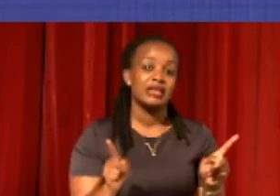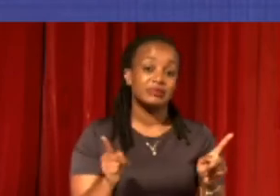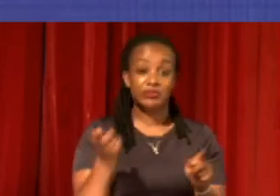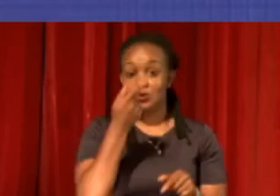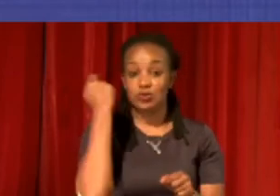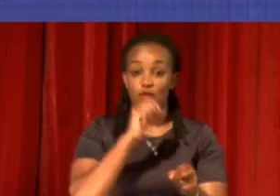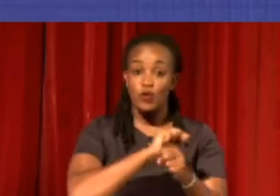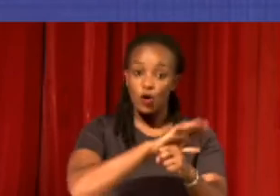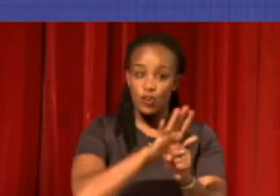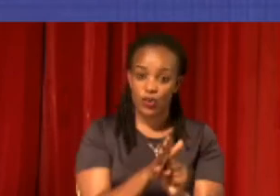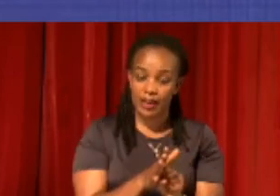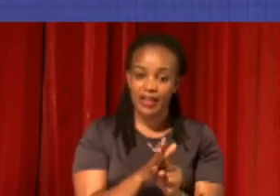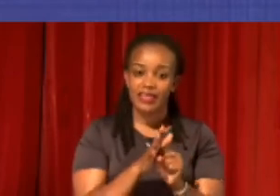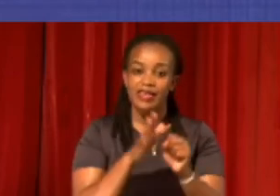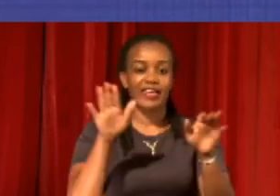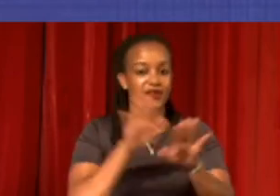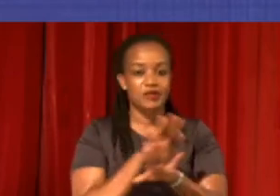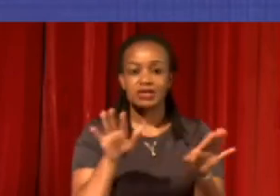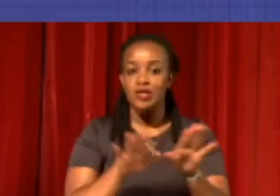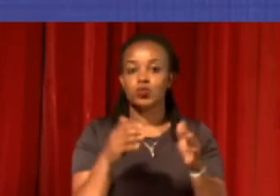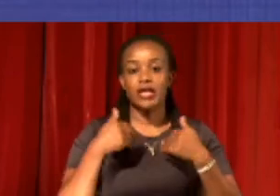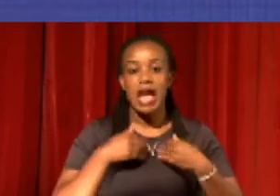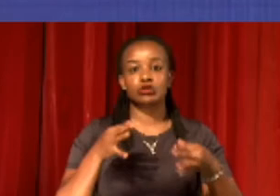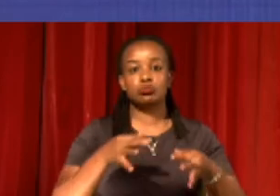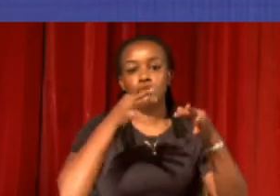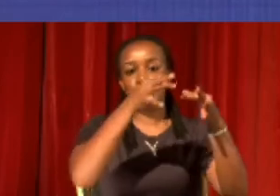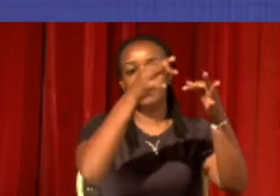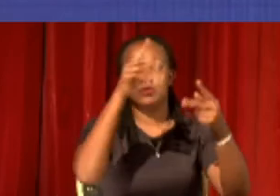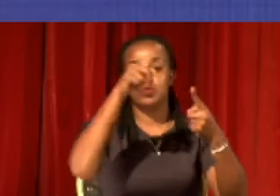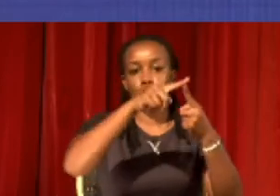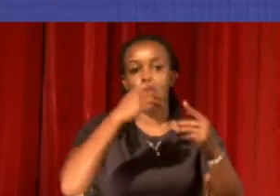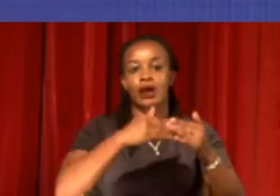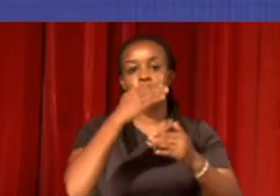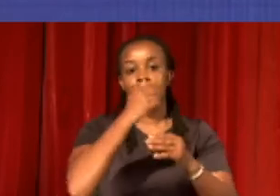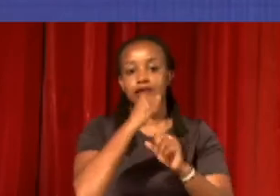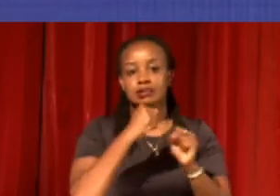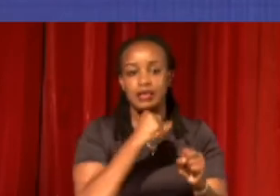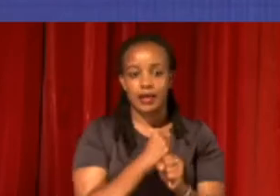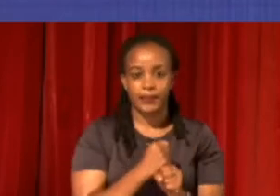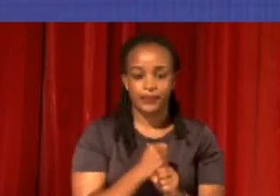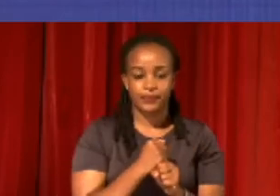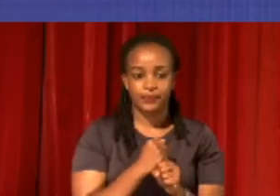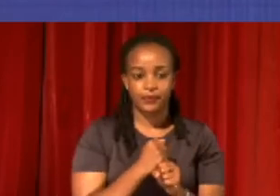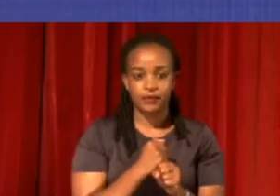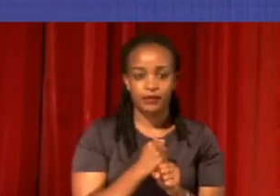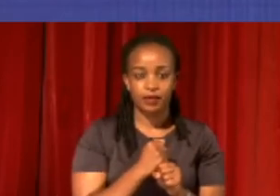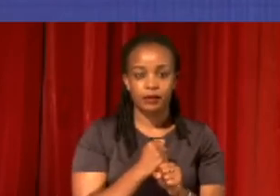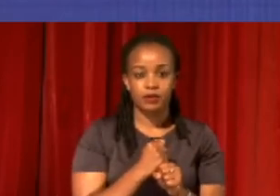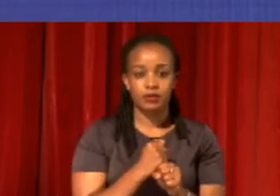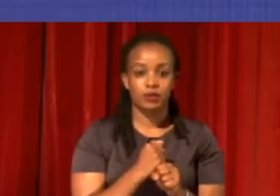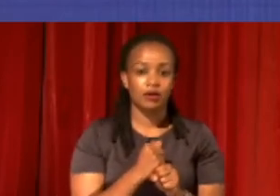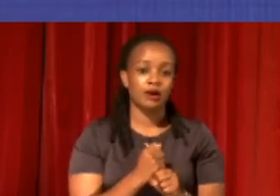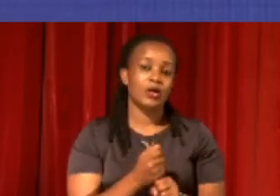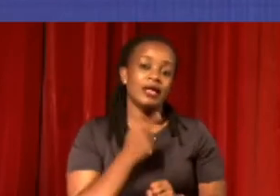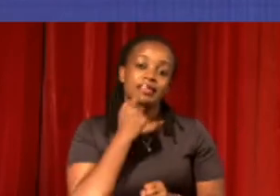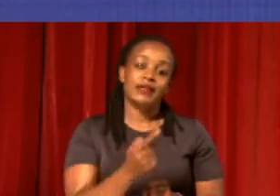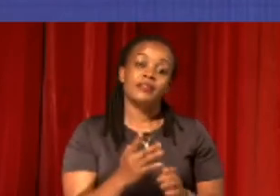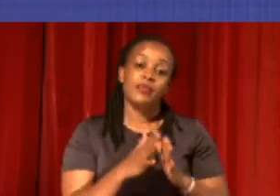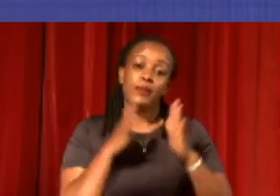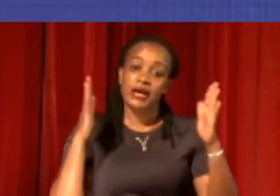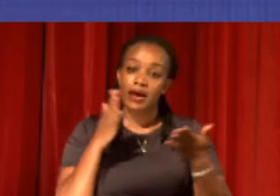COVID, we may have to postpone this to next year. Wow. And so that's what I'm saying. The bigger work for us